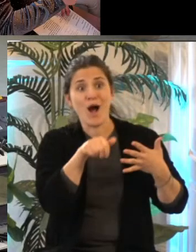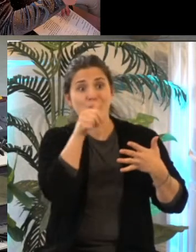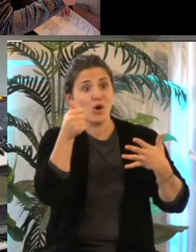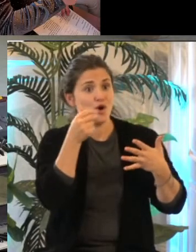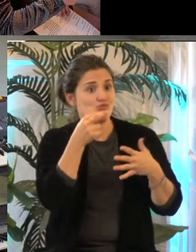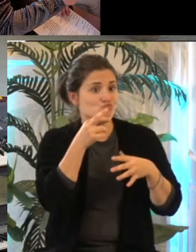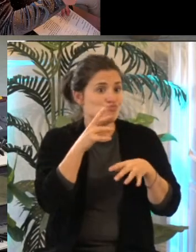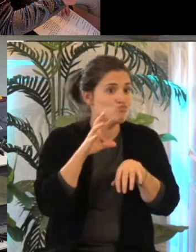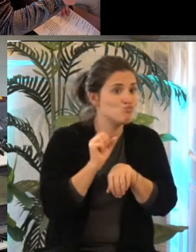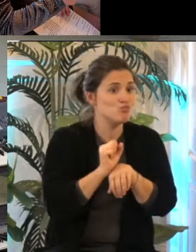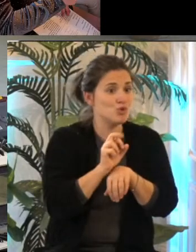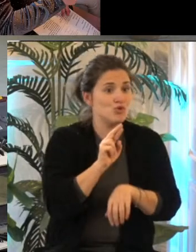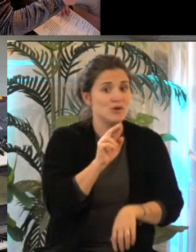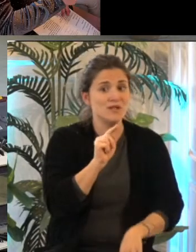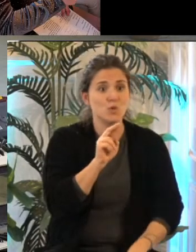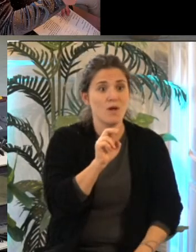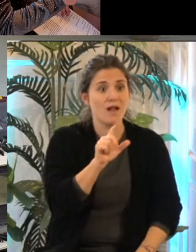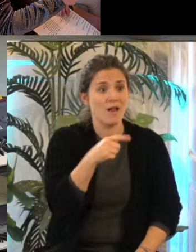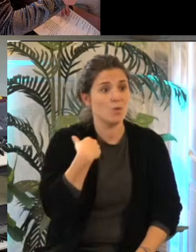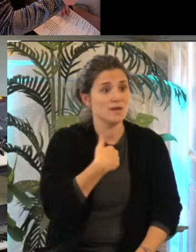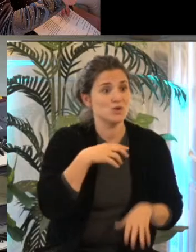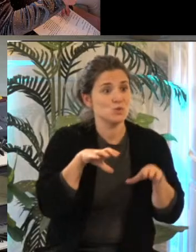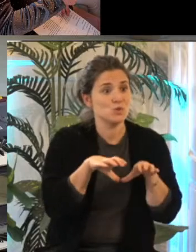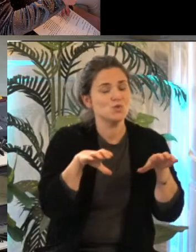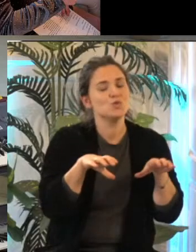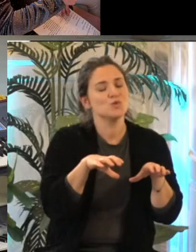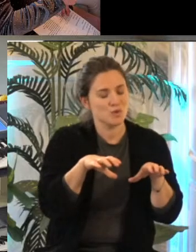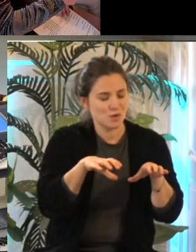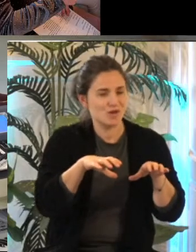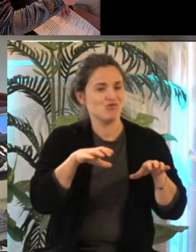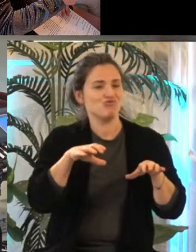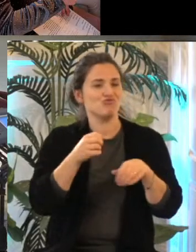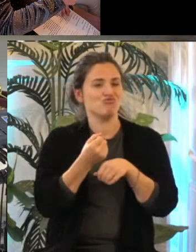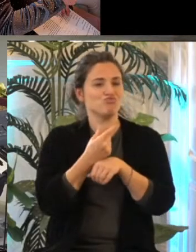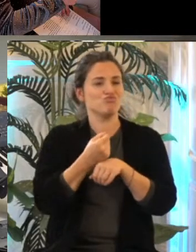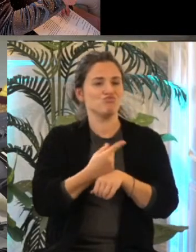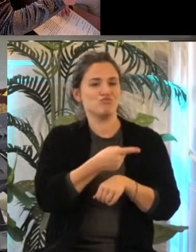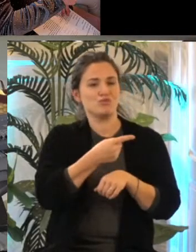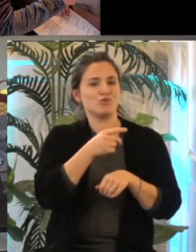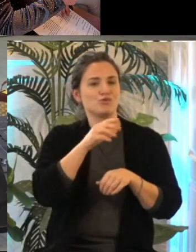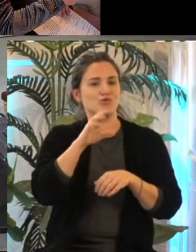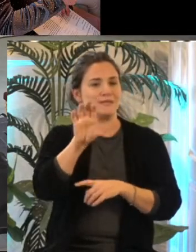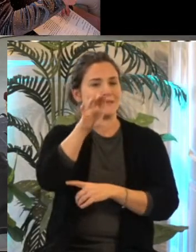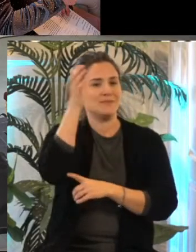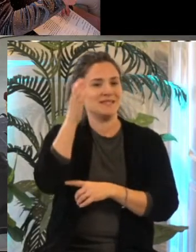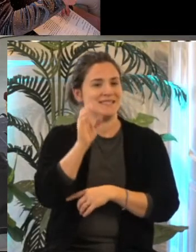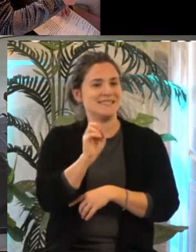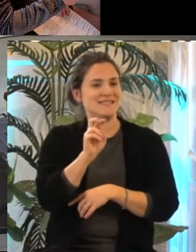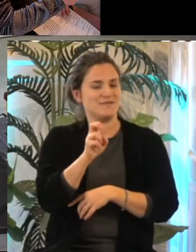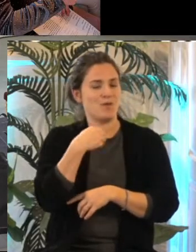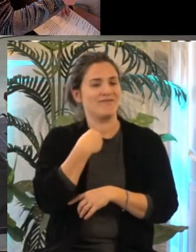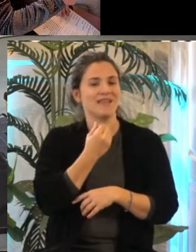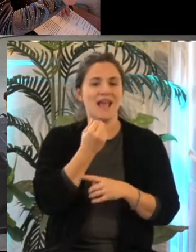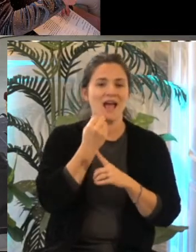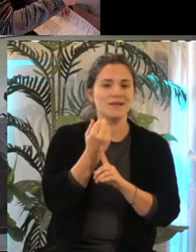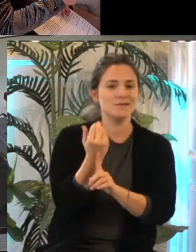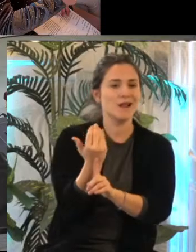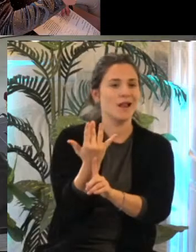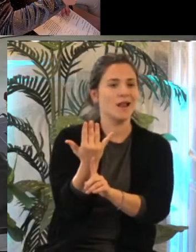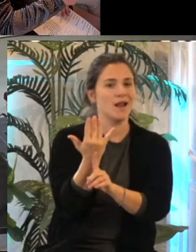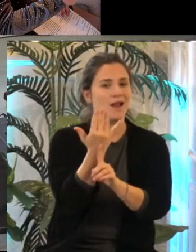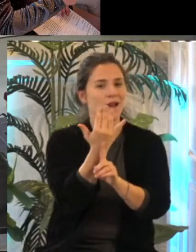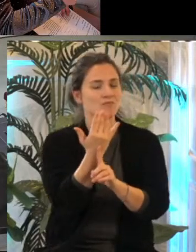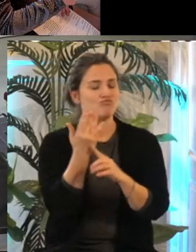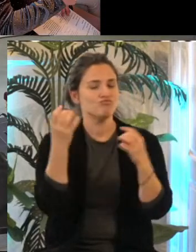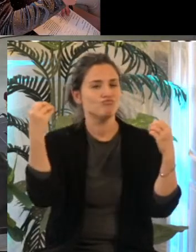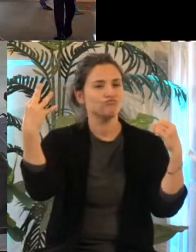another ritual that we have where we light candles and sing songs every year on Christmas Eve. And of course,